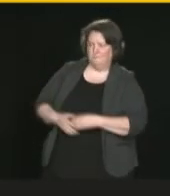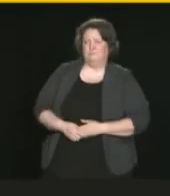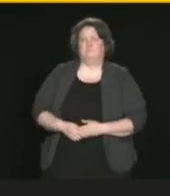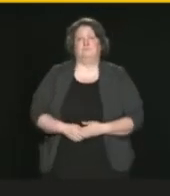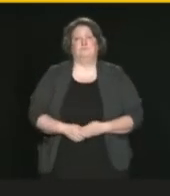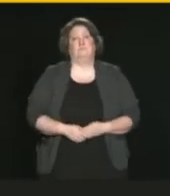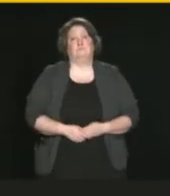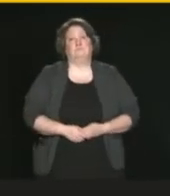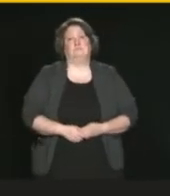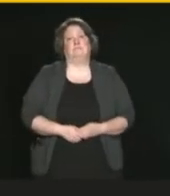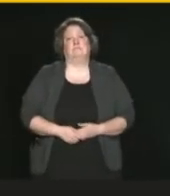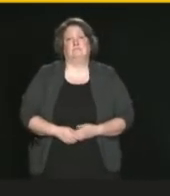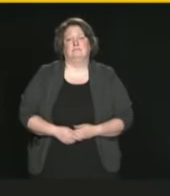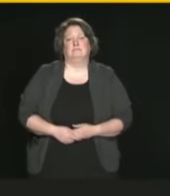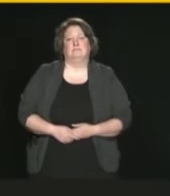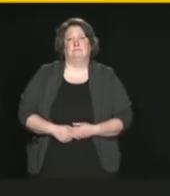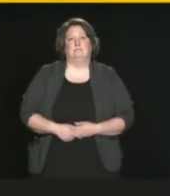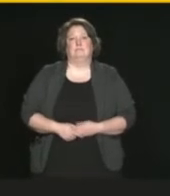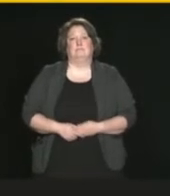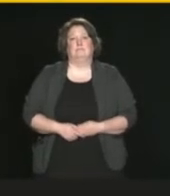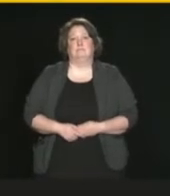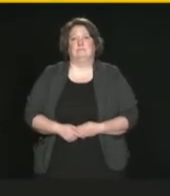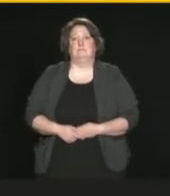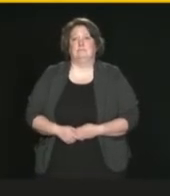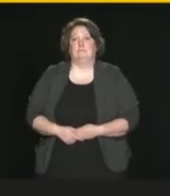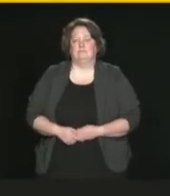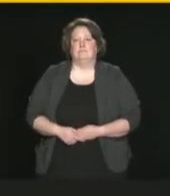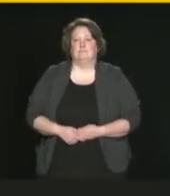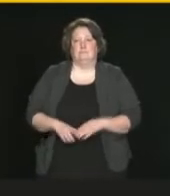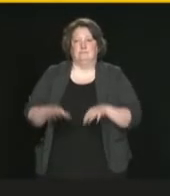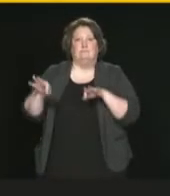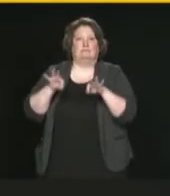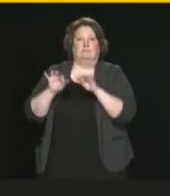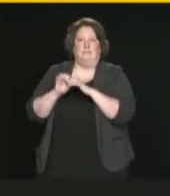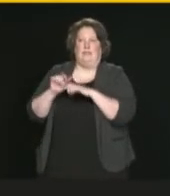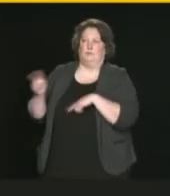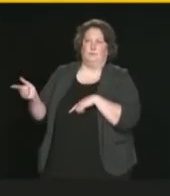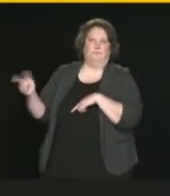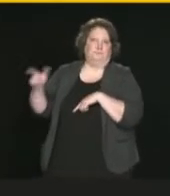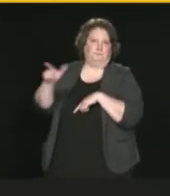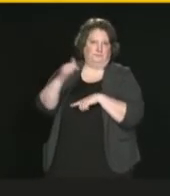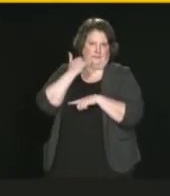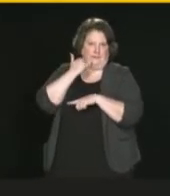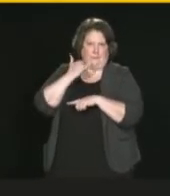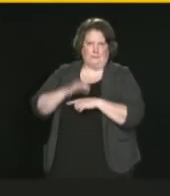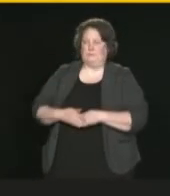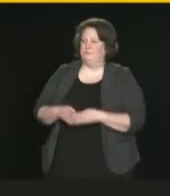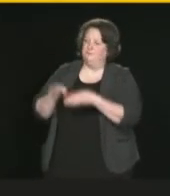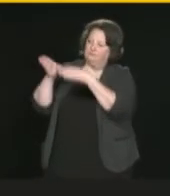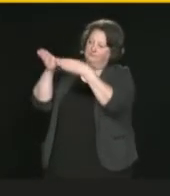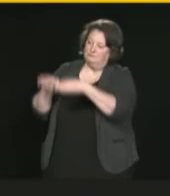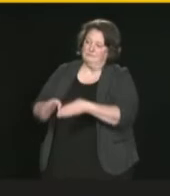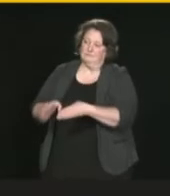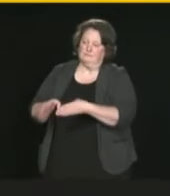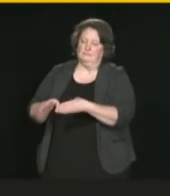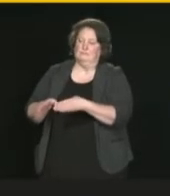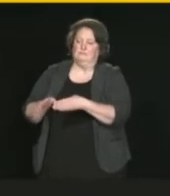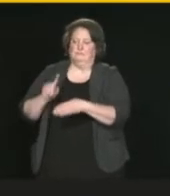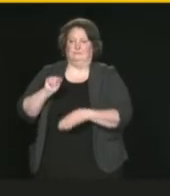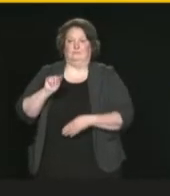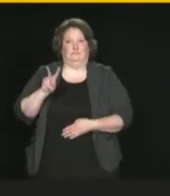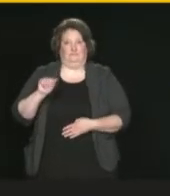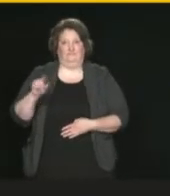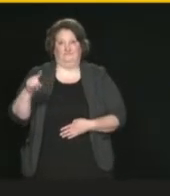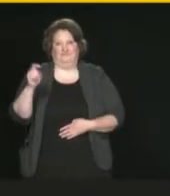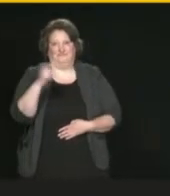you. Merci. For questions, star 1. Pour les questions, étoile 1. Première question, Michel Lamarche, TVA.